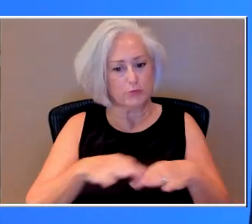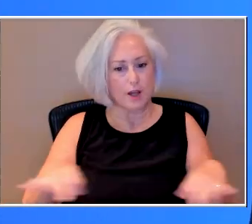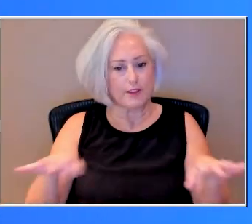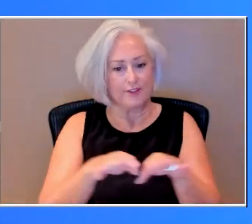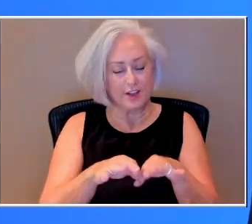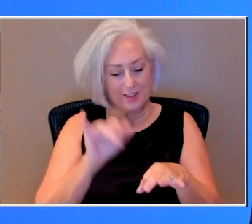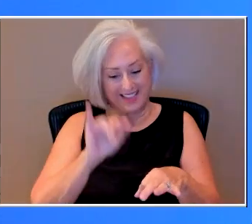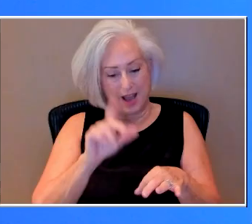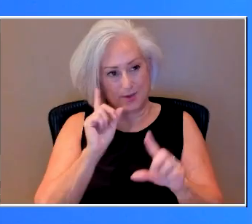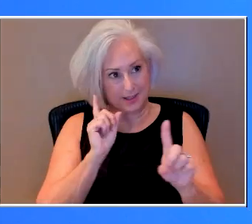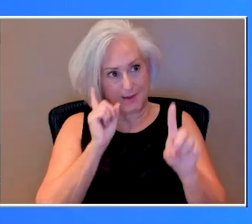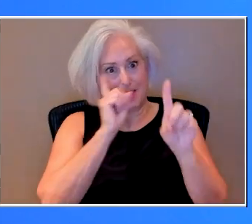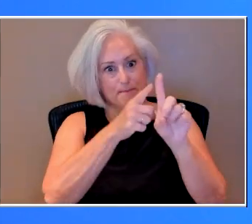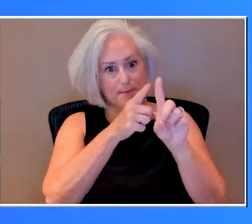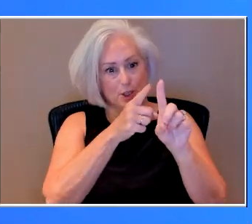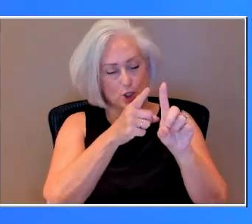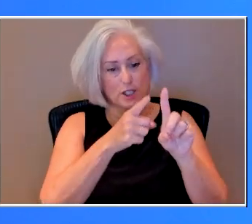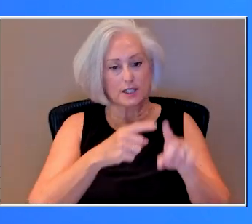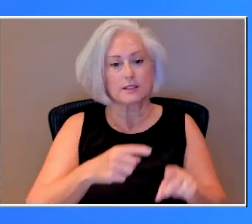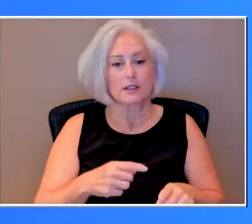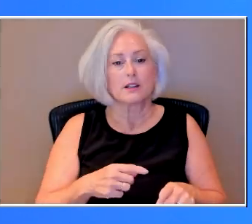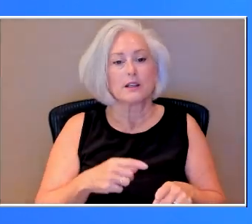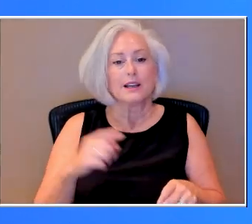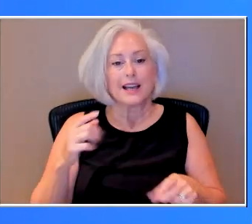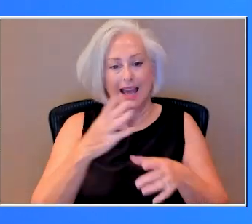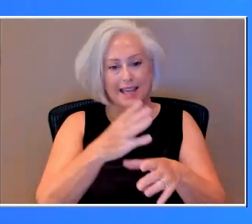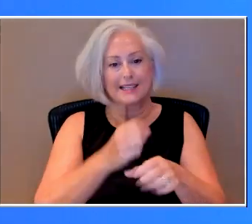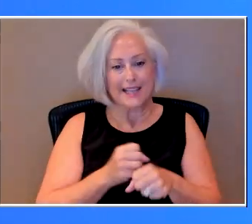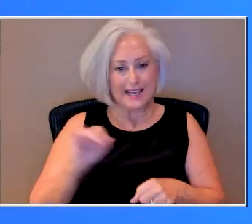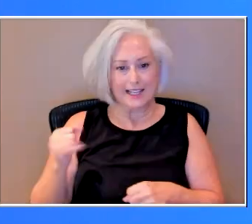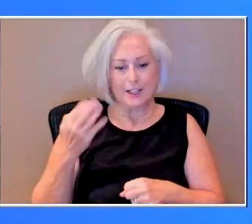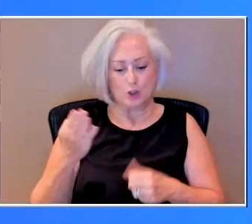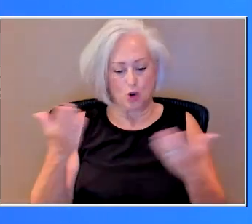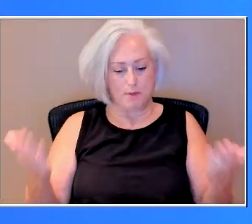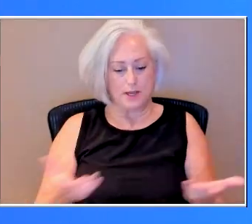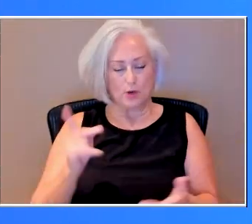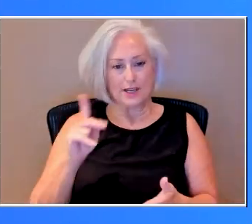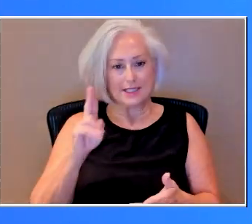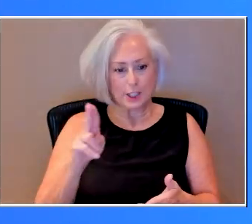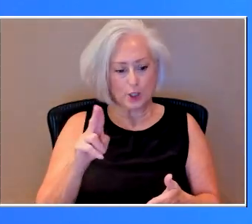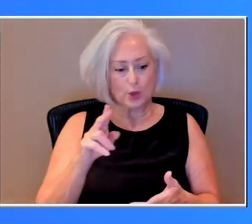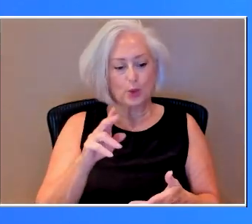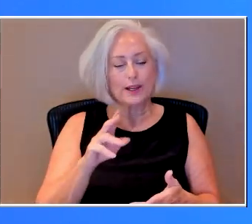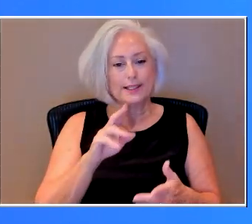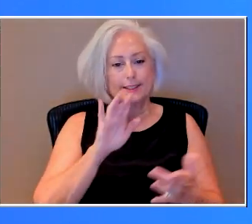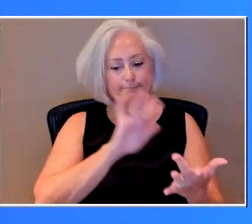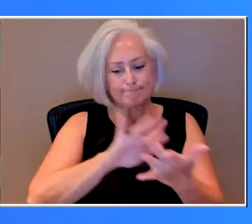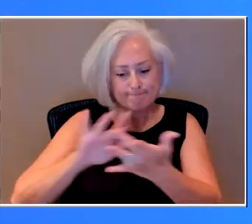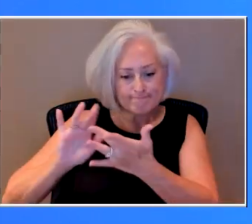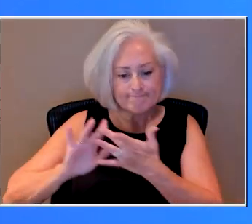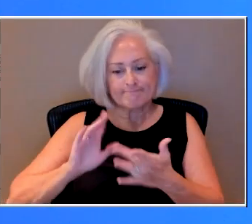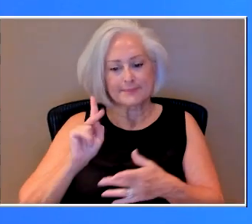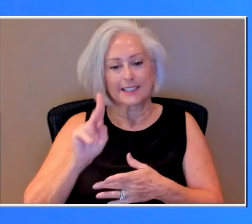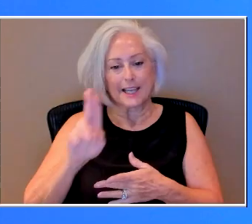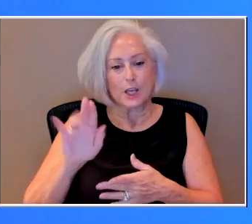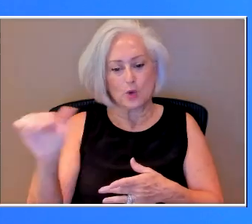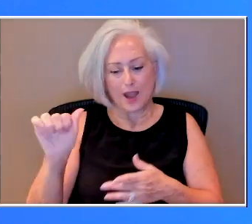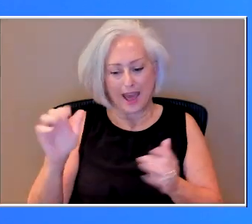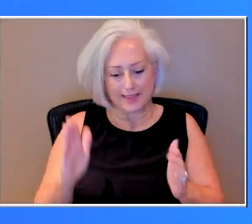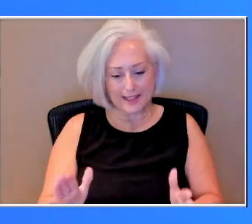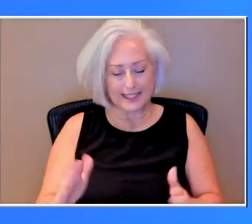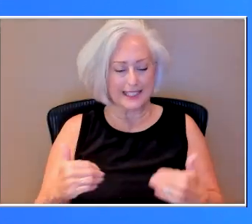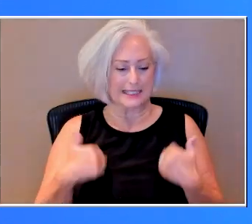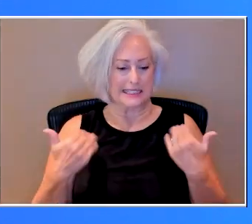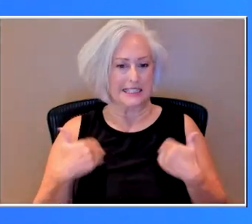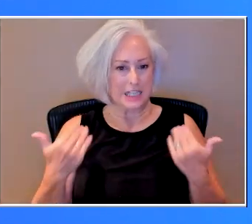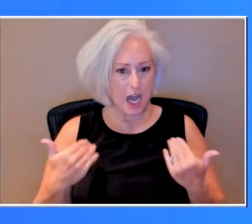going back and getting this job at KU, was getting a hold of athletes' bodies while they're fresh, while they're young, and